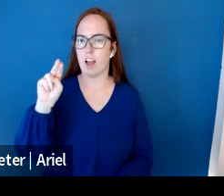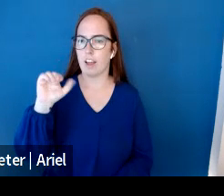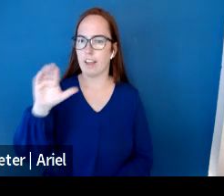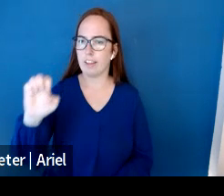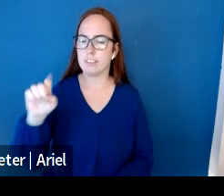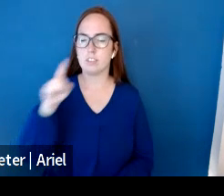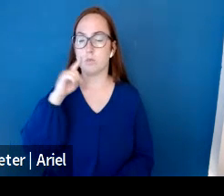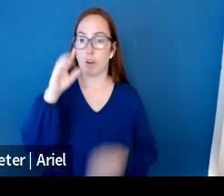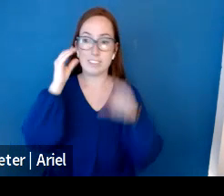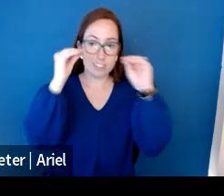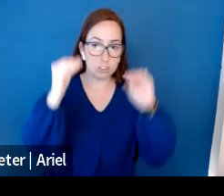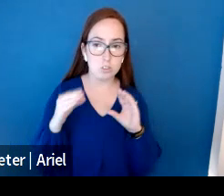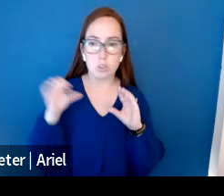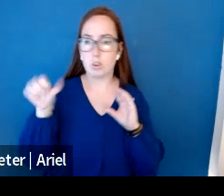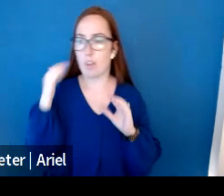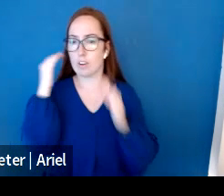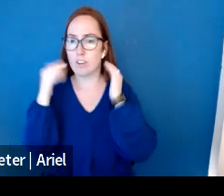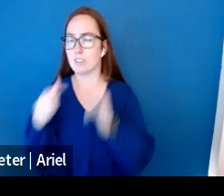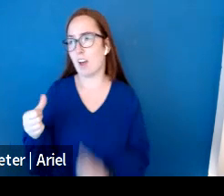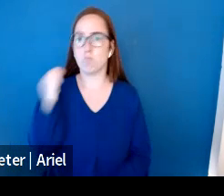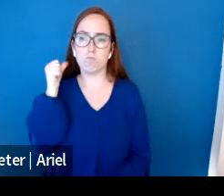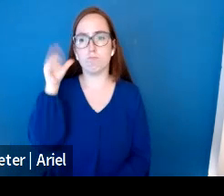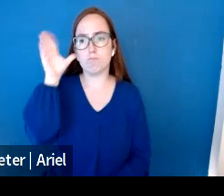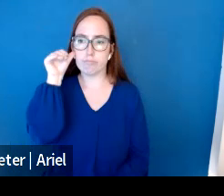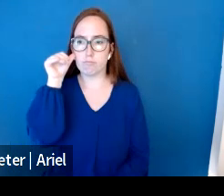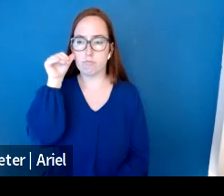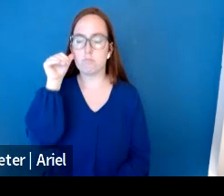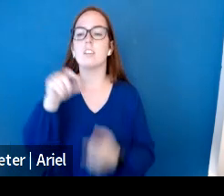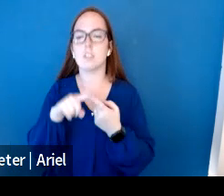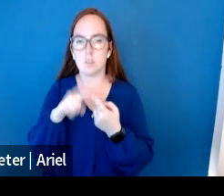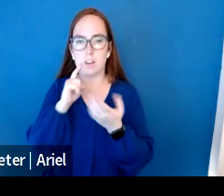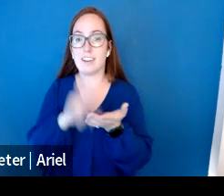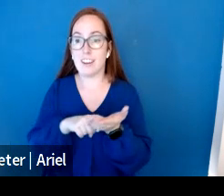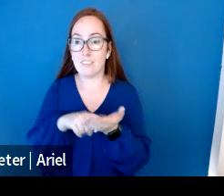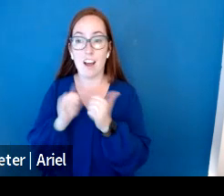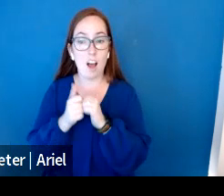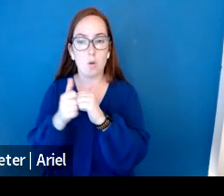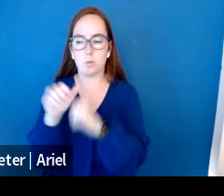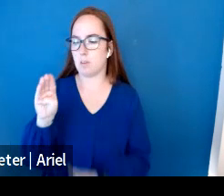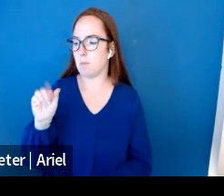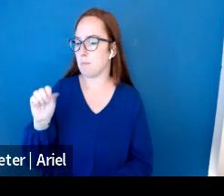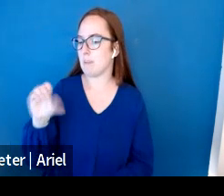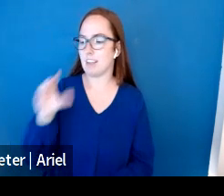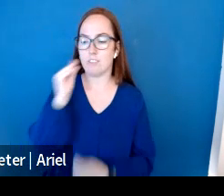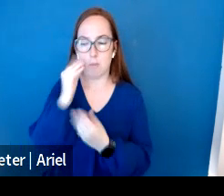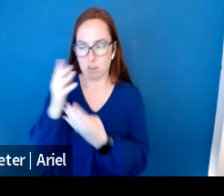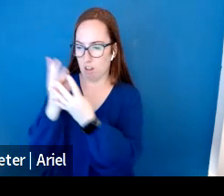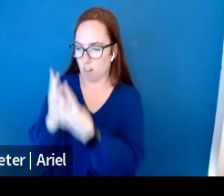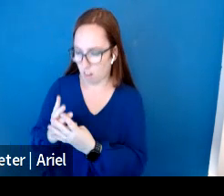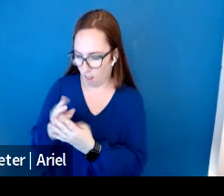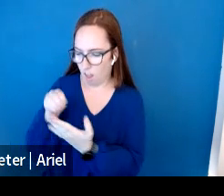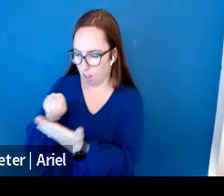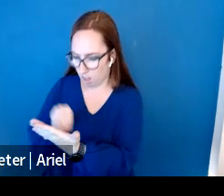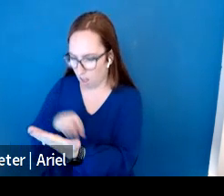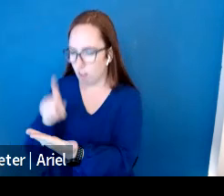teachers or other adults, we can identify that using our information from the BESS, and then we can further dig down and